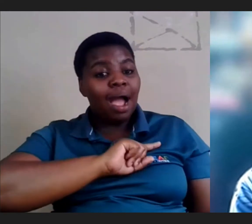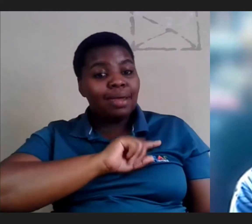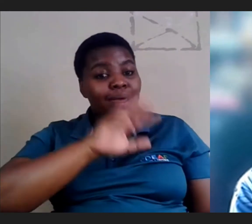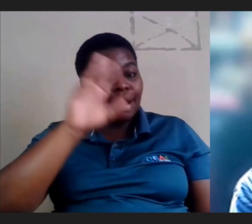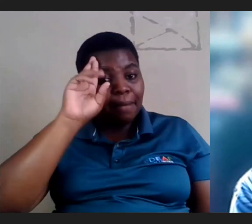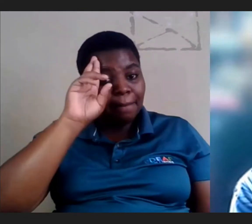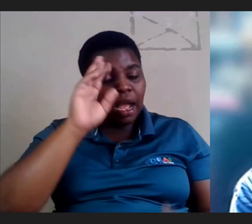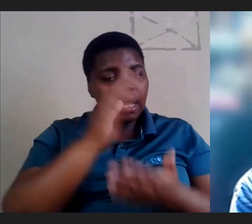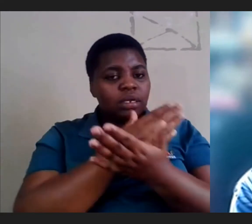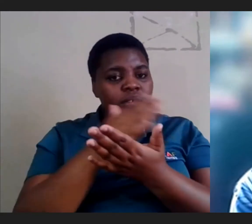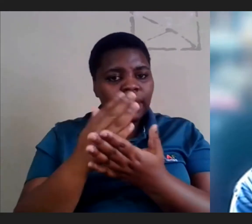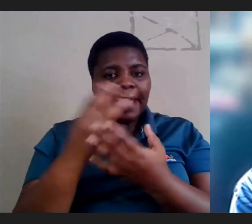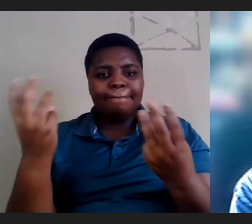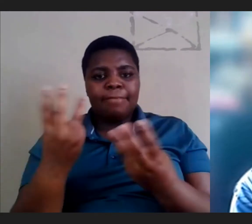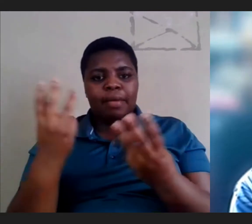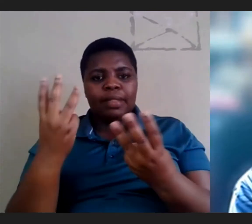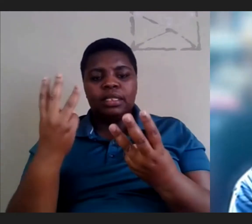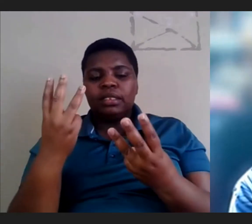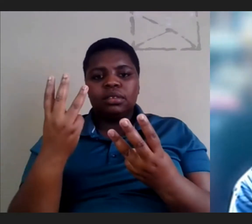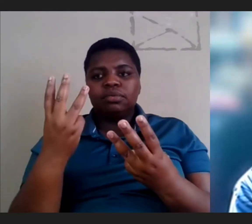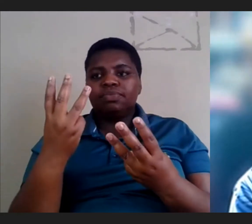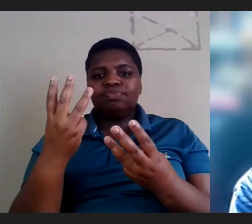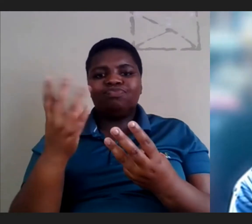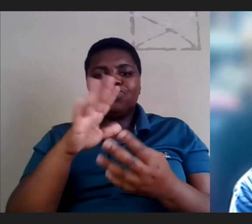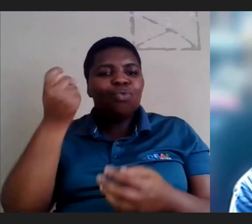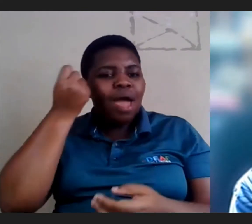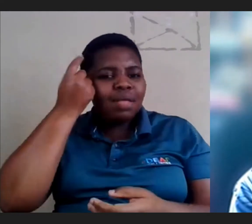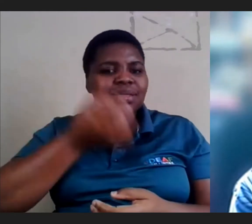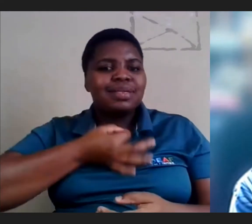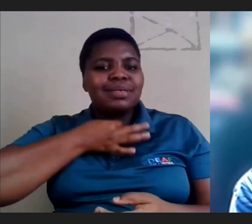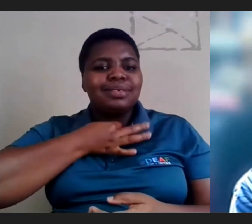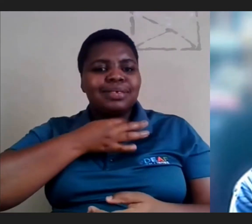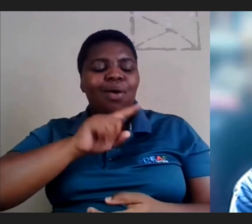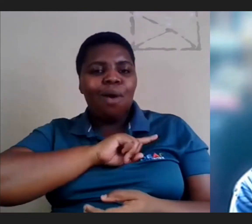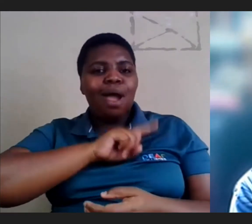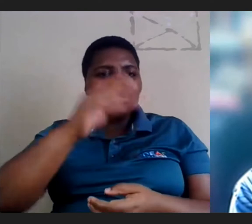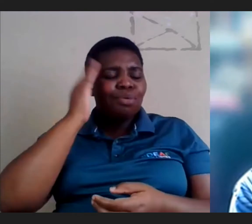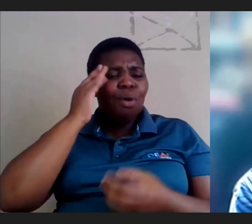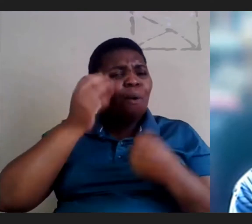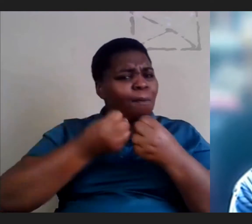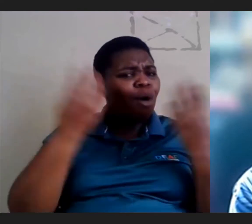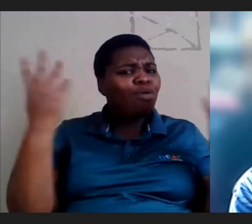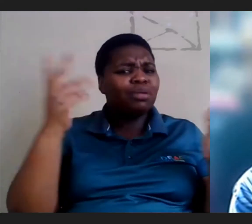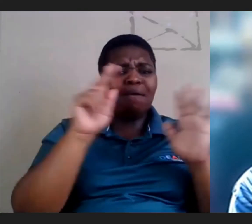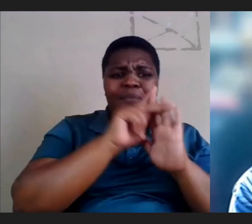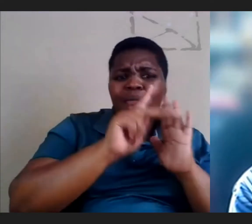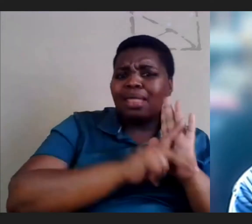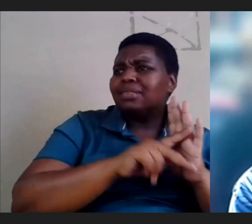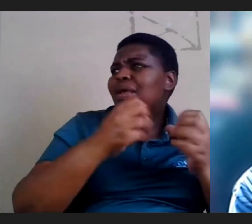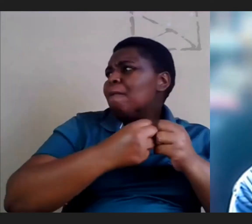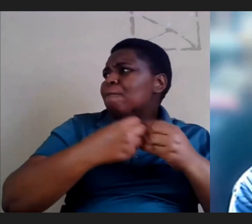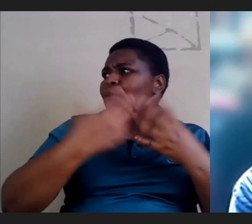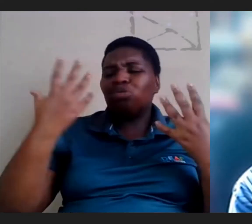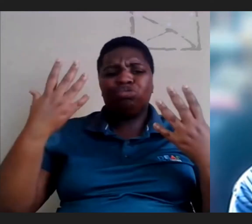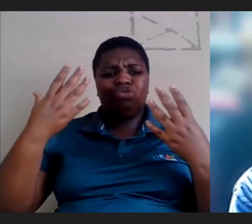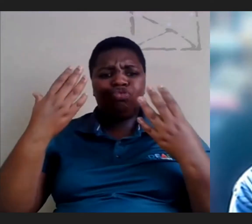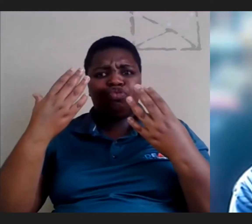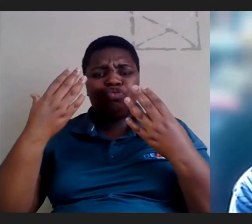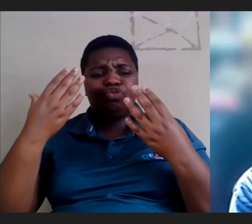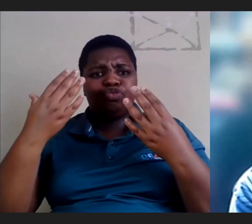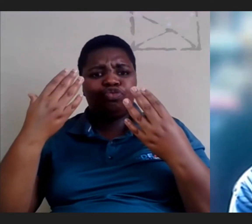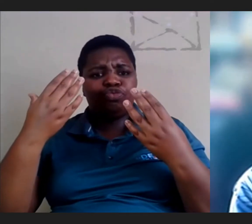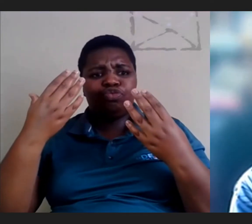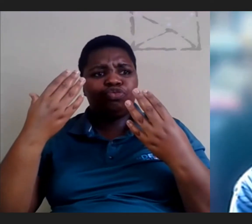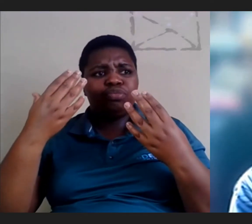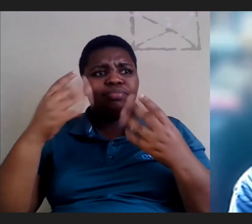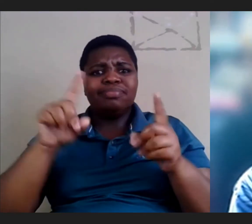be in English only. So somehow there needs to be some sort of system, and perhaps this goes back to SABC and